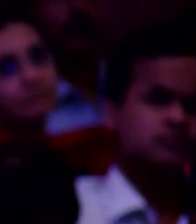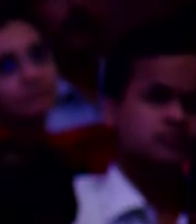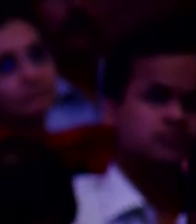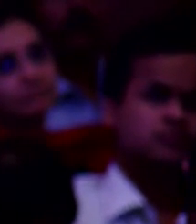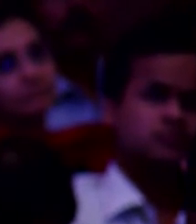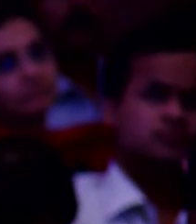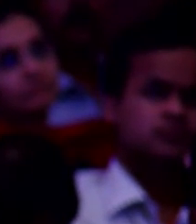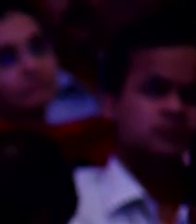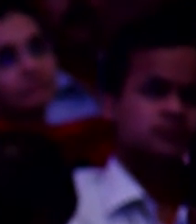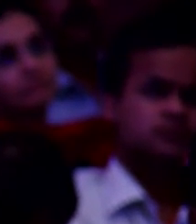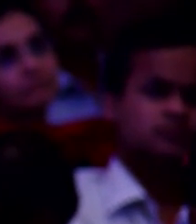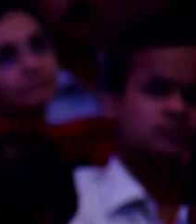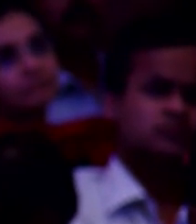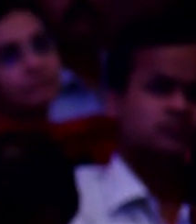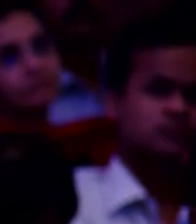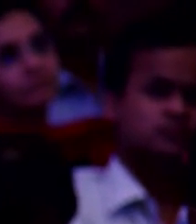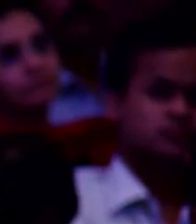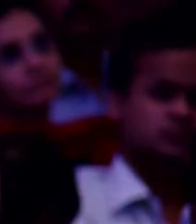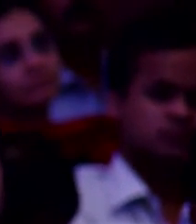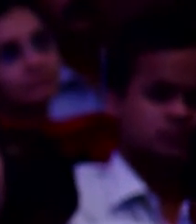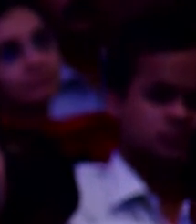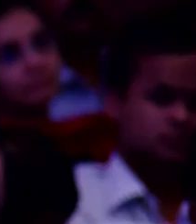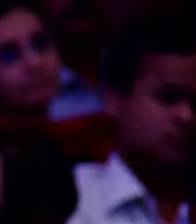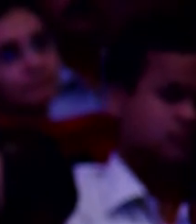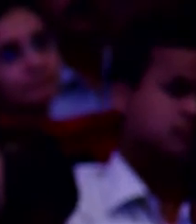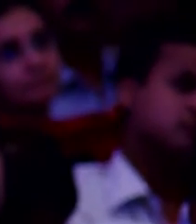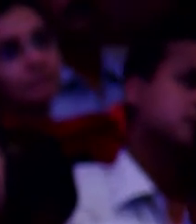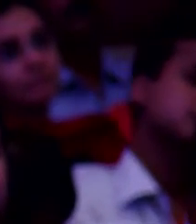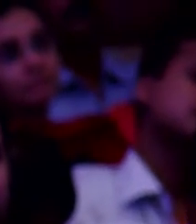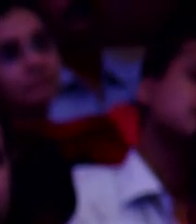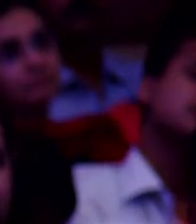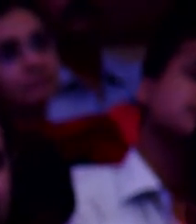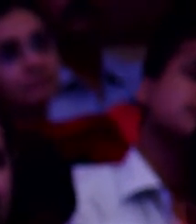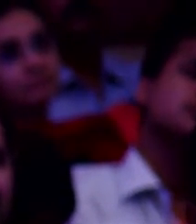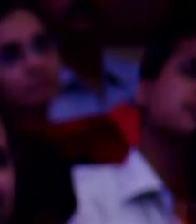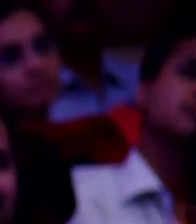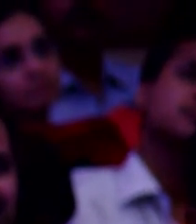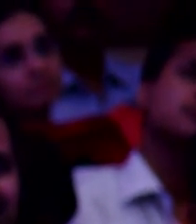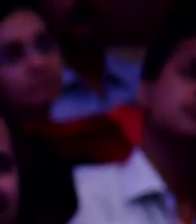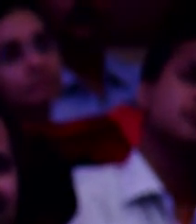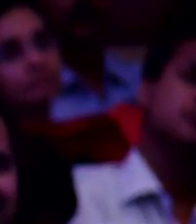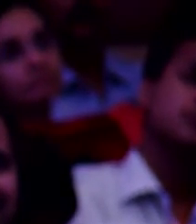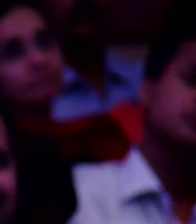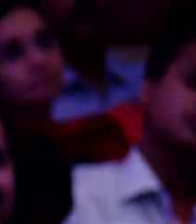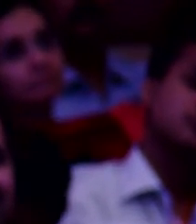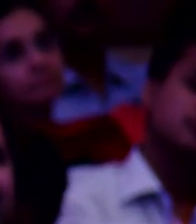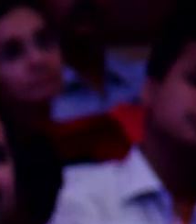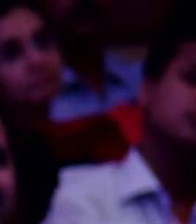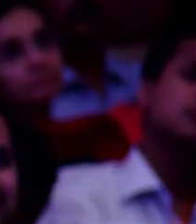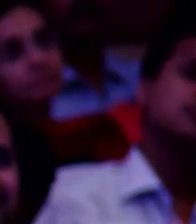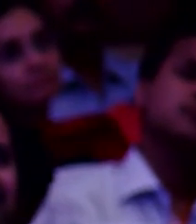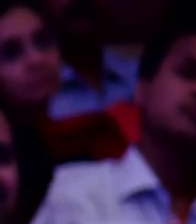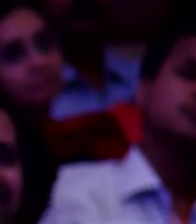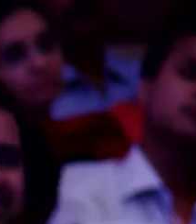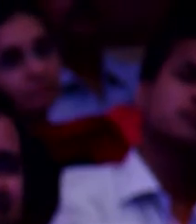us, the NGOs and other parent bodies and training organizations will be